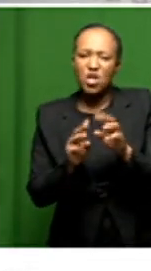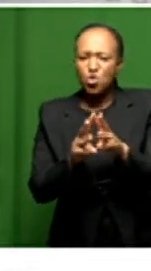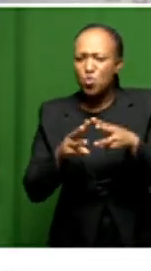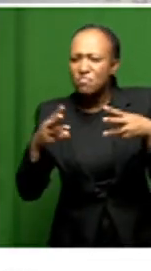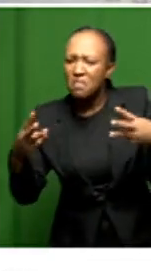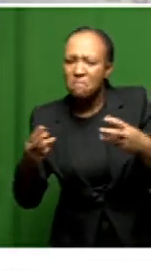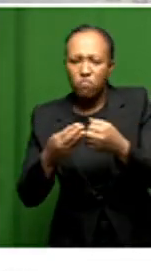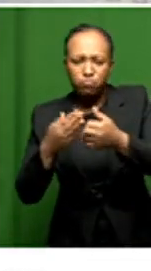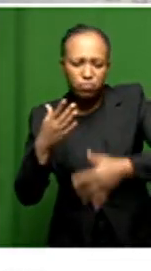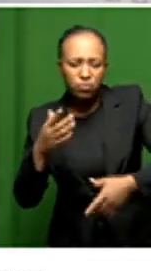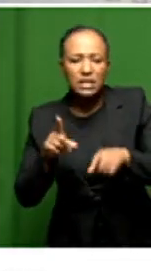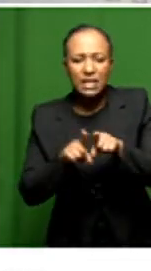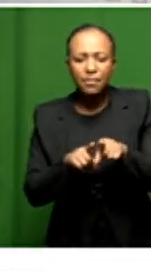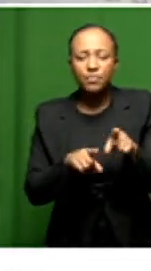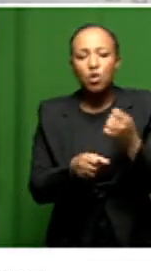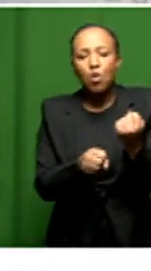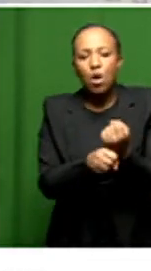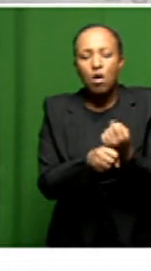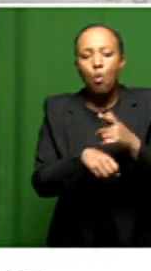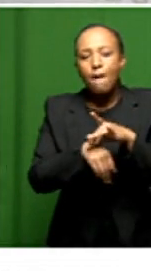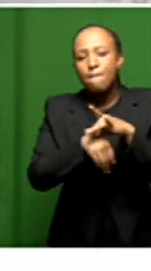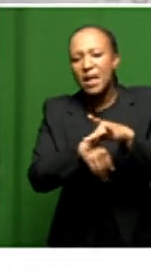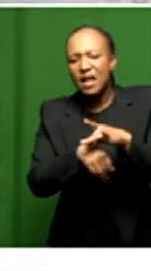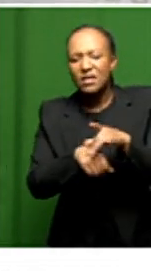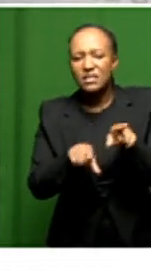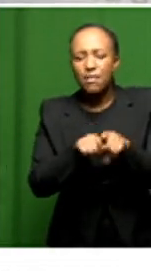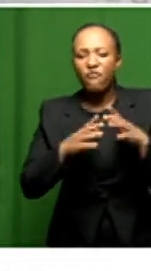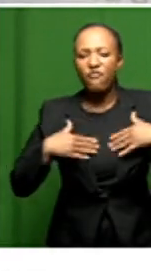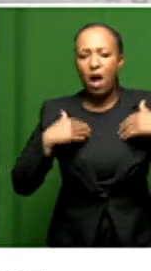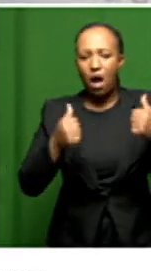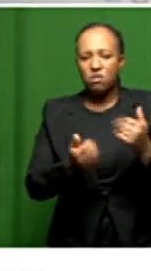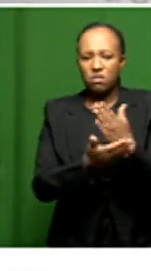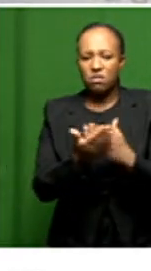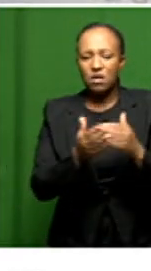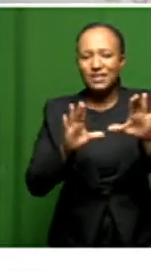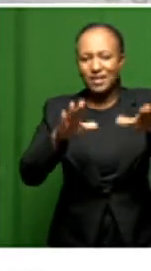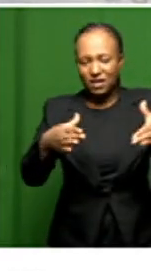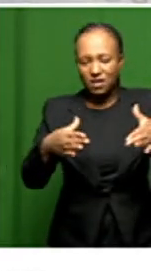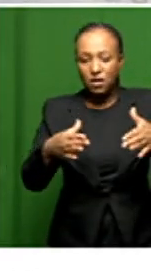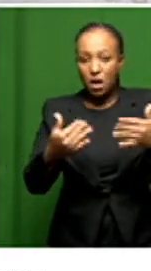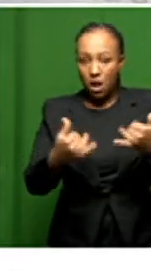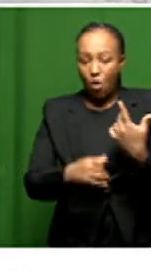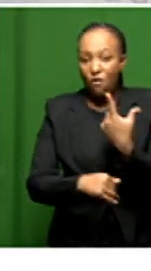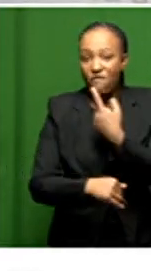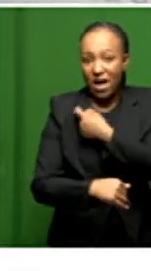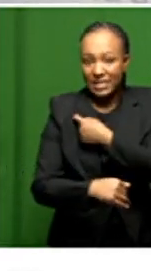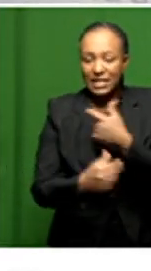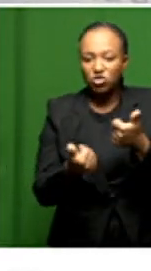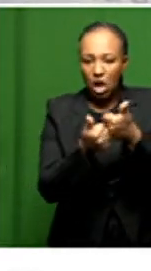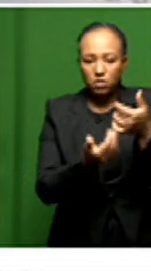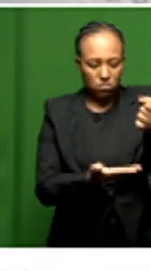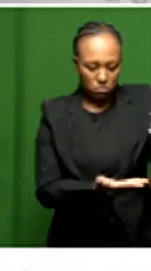clinical setting, like the medical, in the health sector, but also, and this is where the Vaccine Challenge Fund is coming